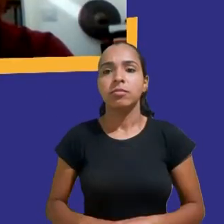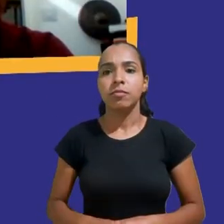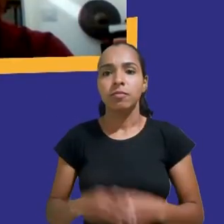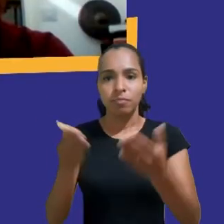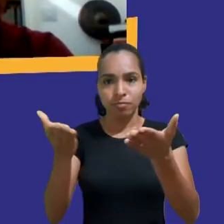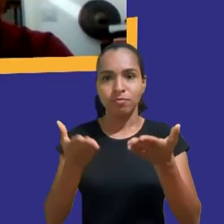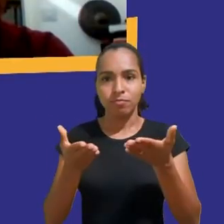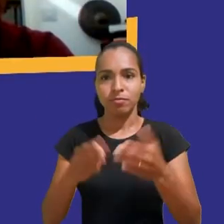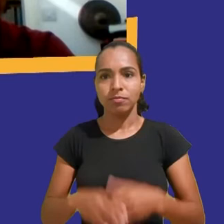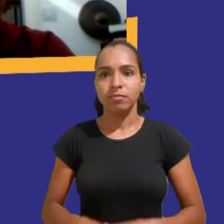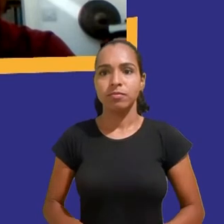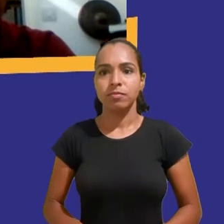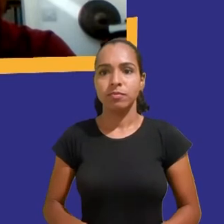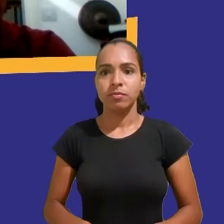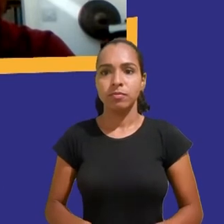Duncan